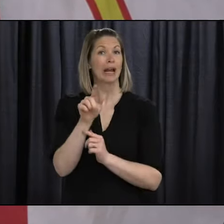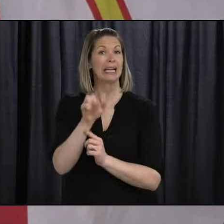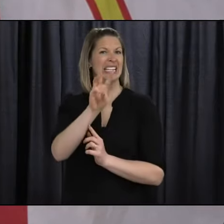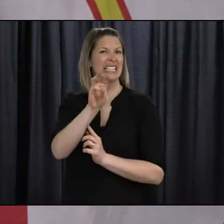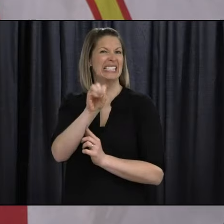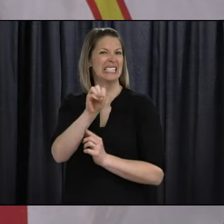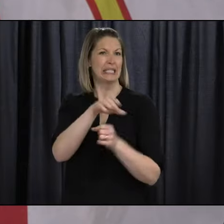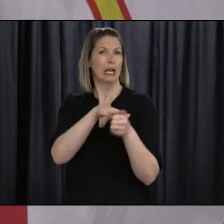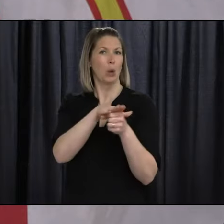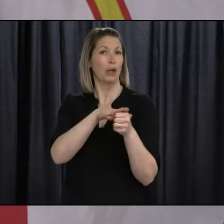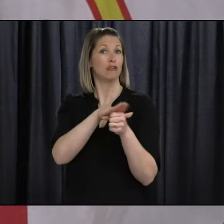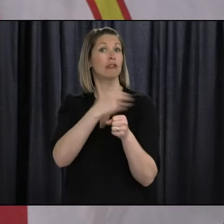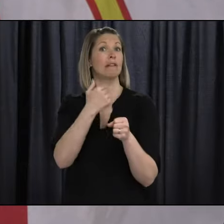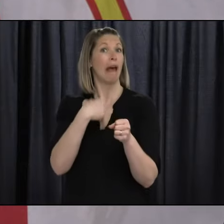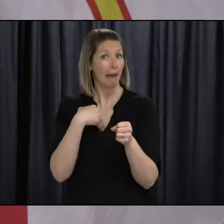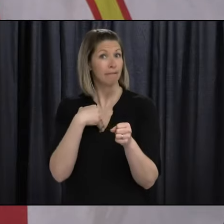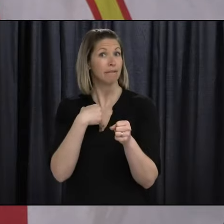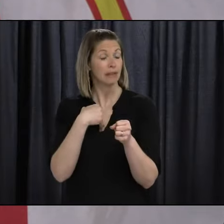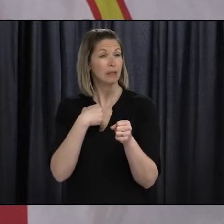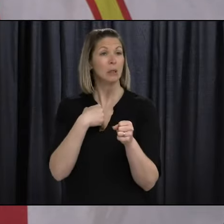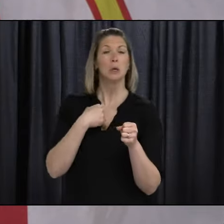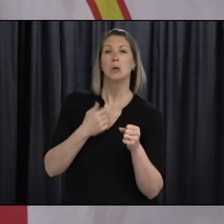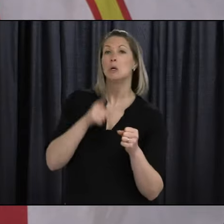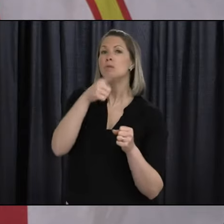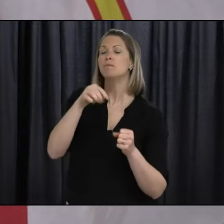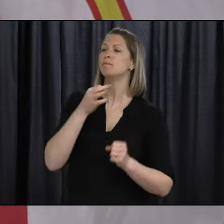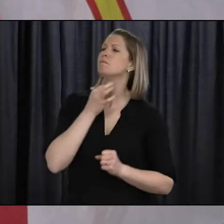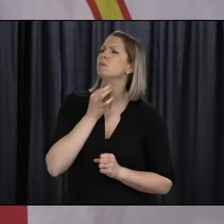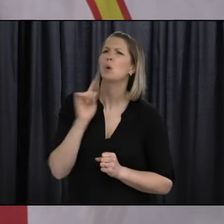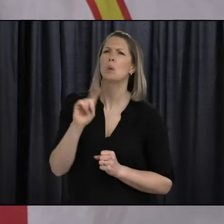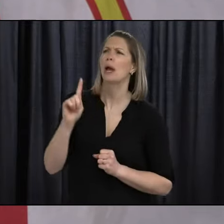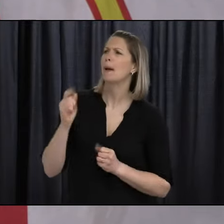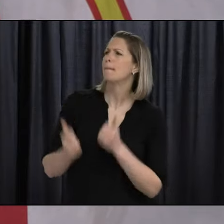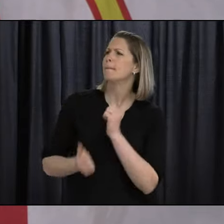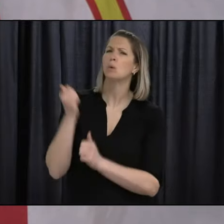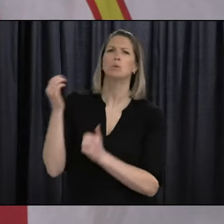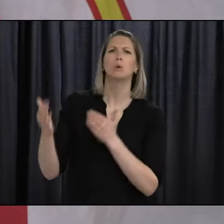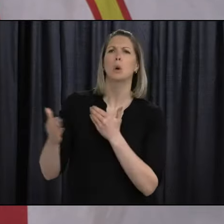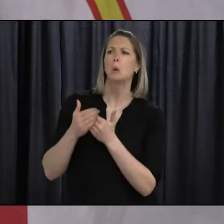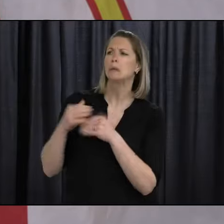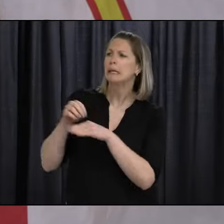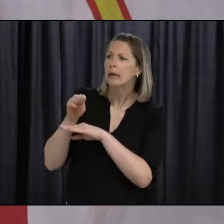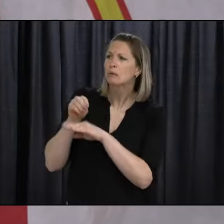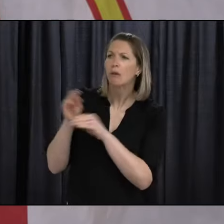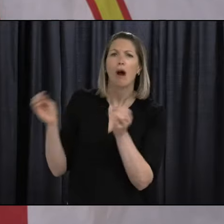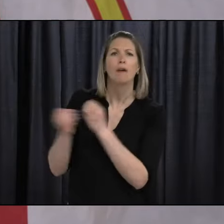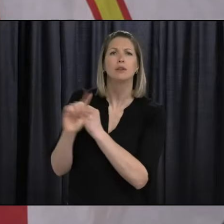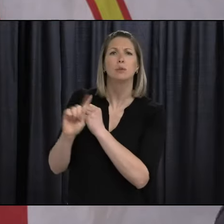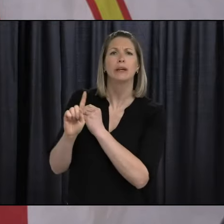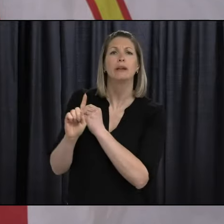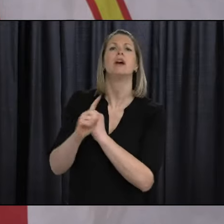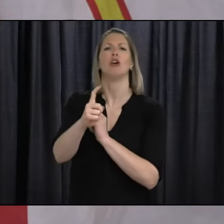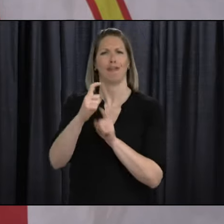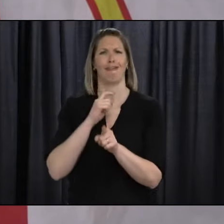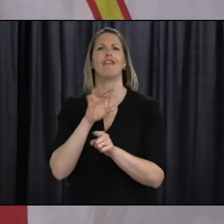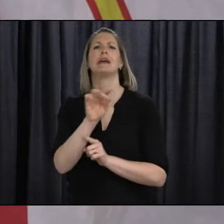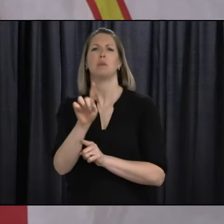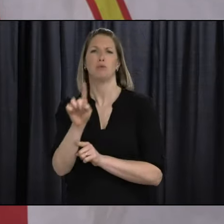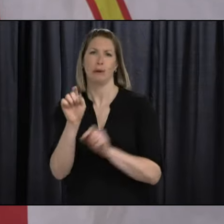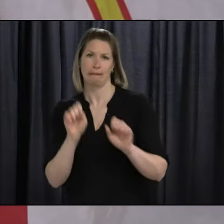mentioned yesterday, if you're looking for the location nearest to you, you can call 811. We also have a